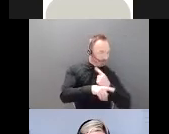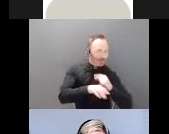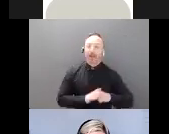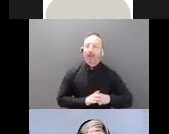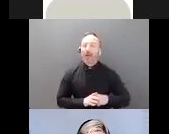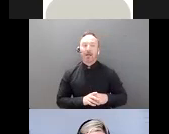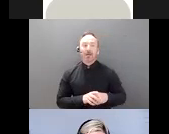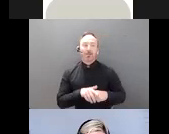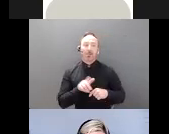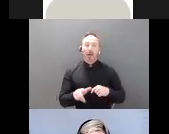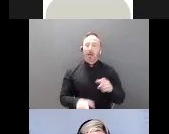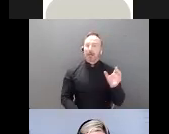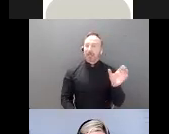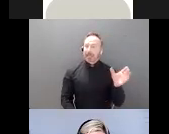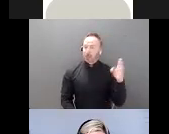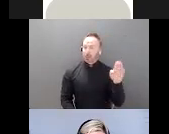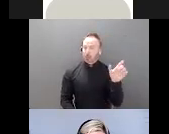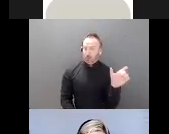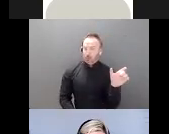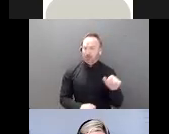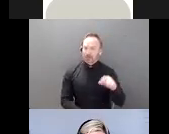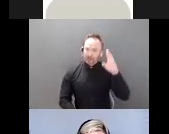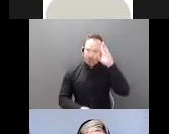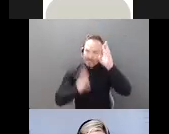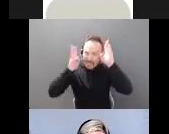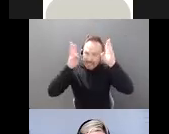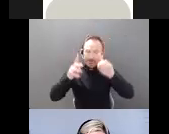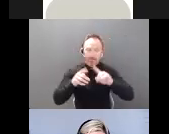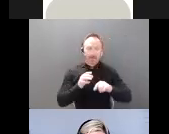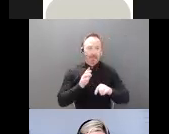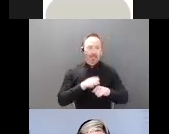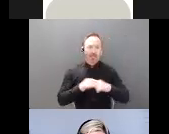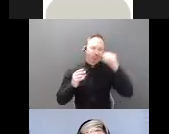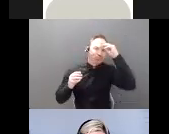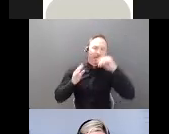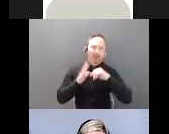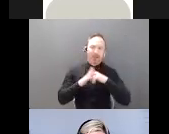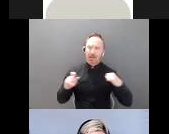creative, complex issues, and thinking about taking a fresh